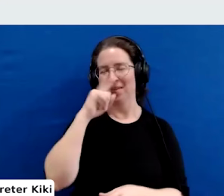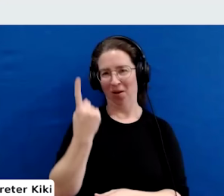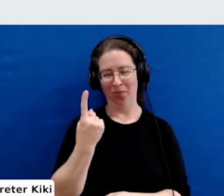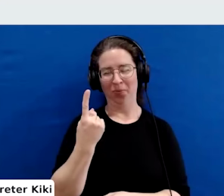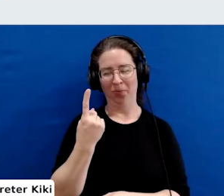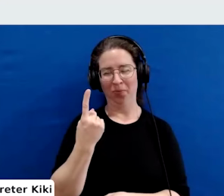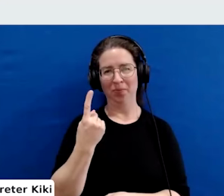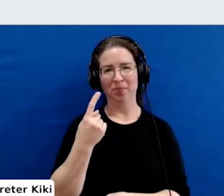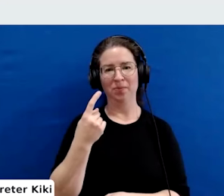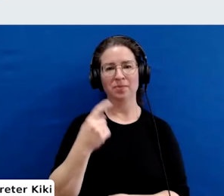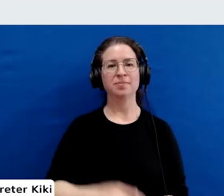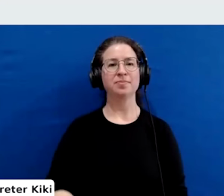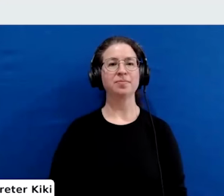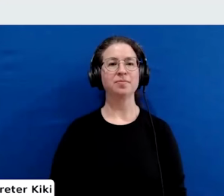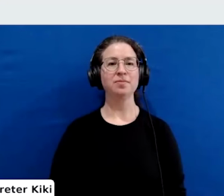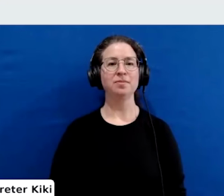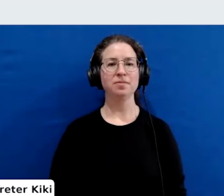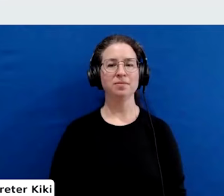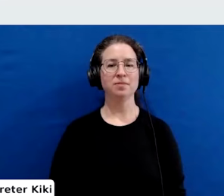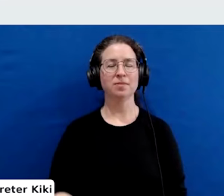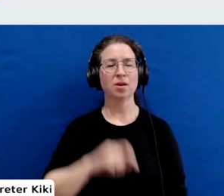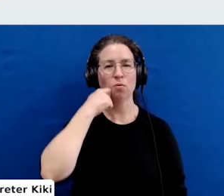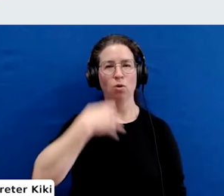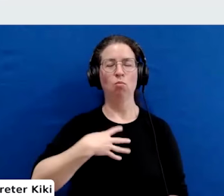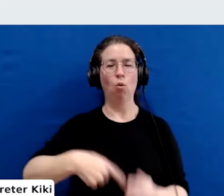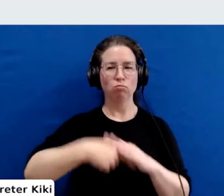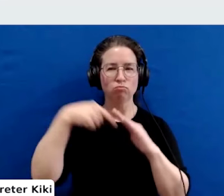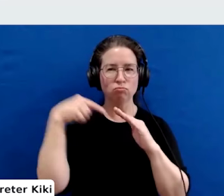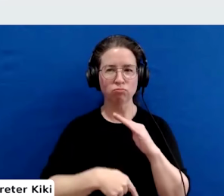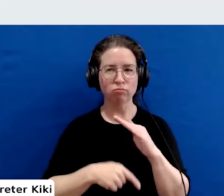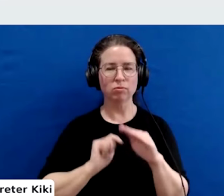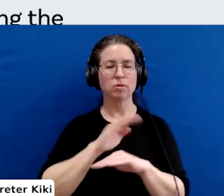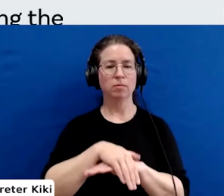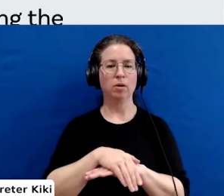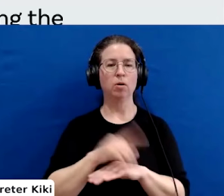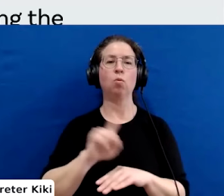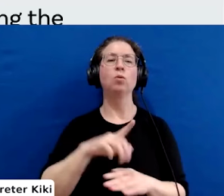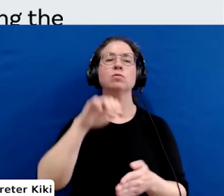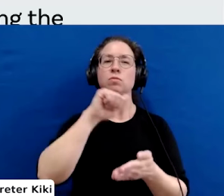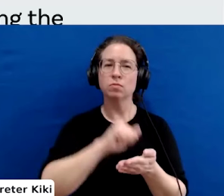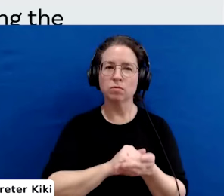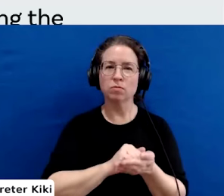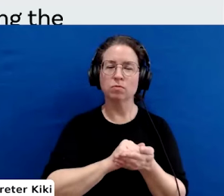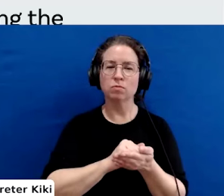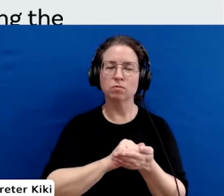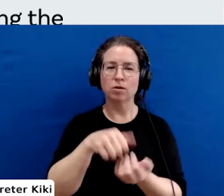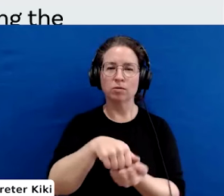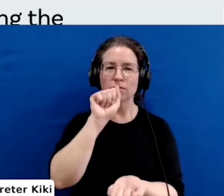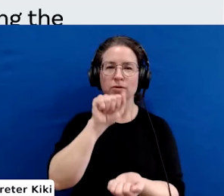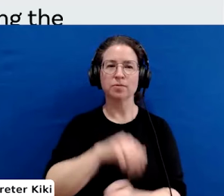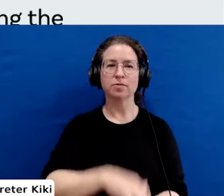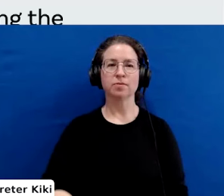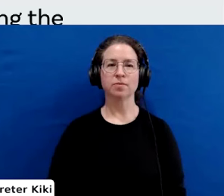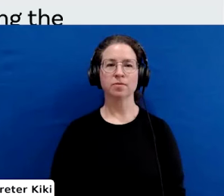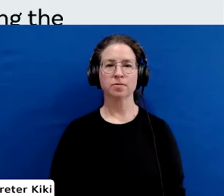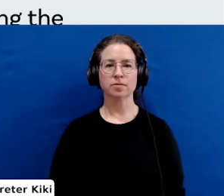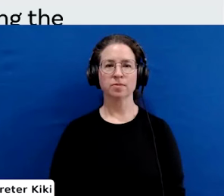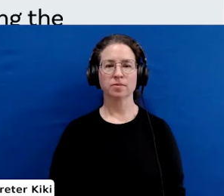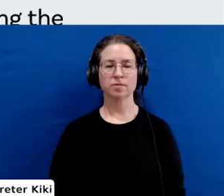over very soon now a bit more in detail about what is considered an eligible degree.